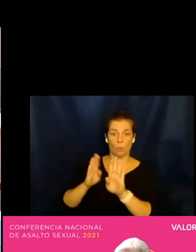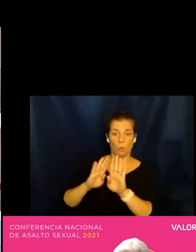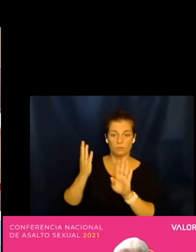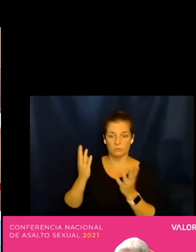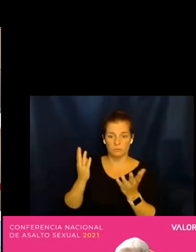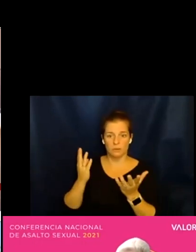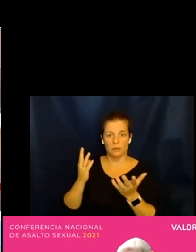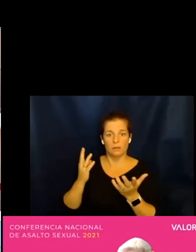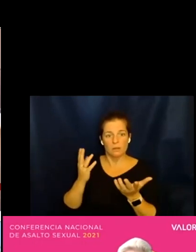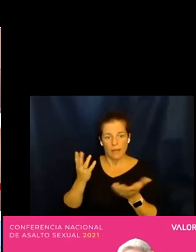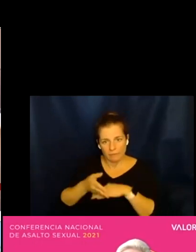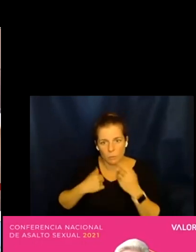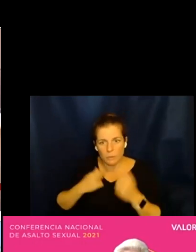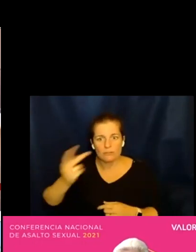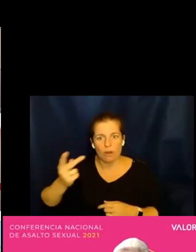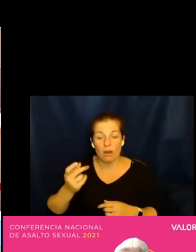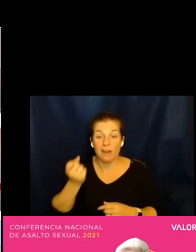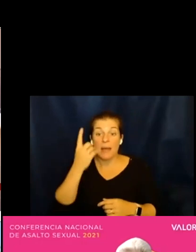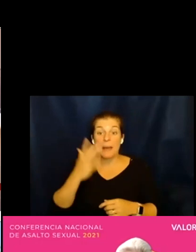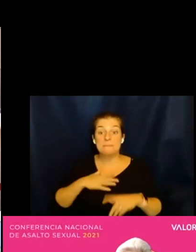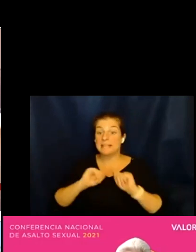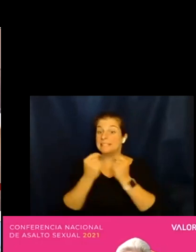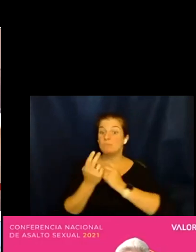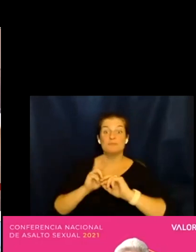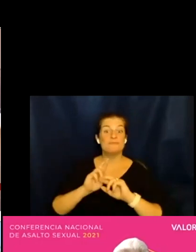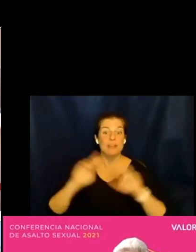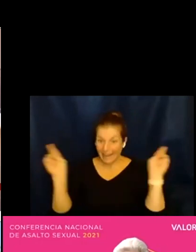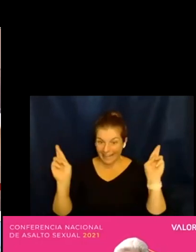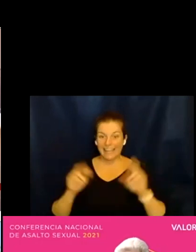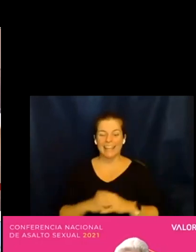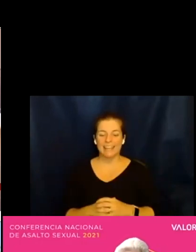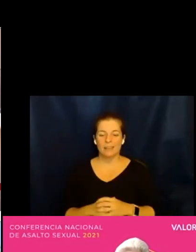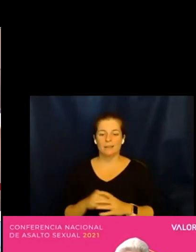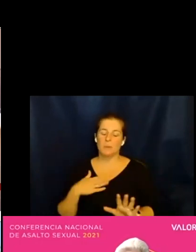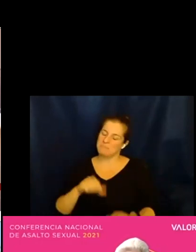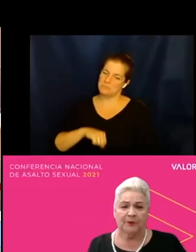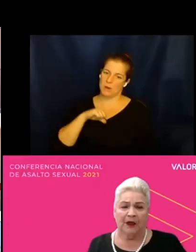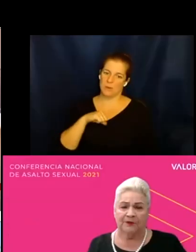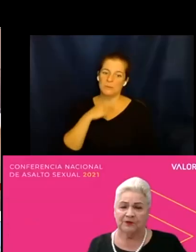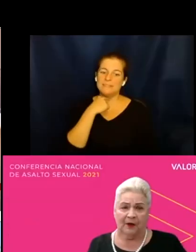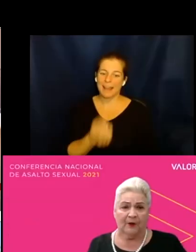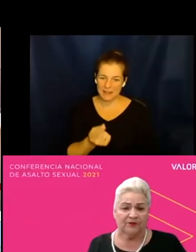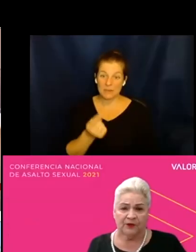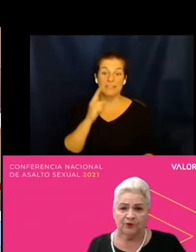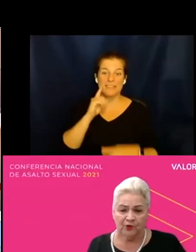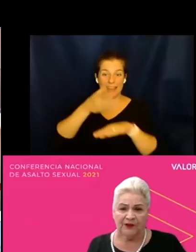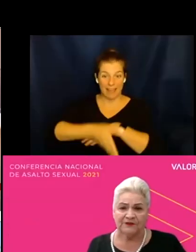and that my team was ready to go. And again, I'm very proud to say to you that after that meeting,